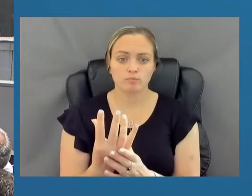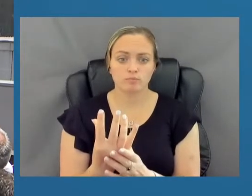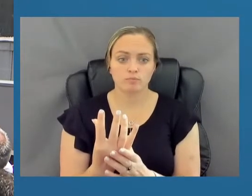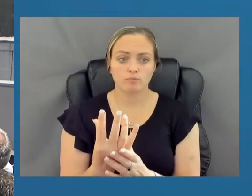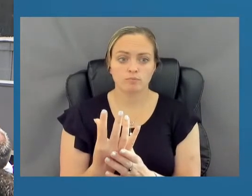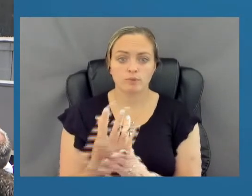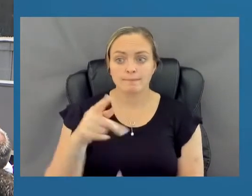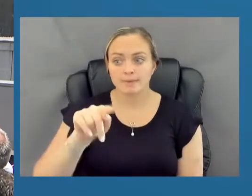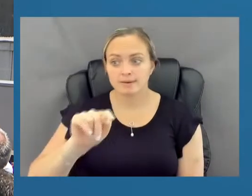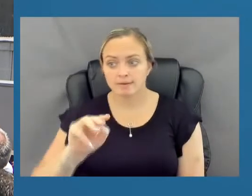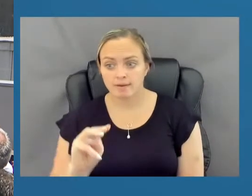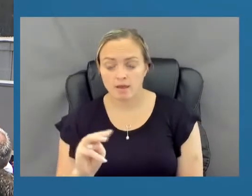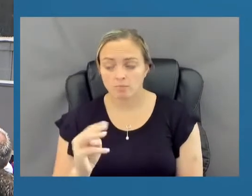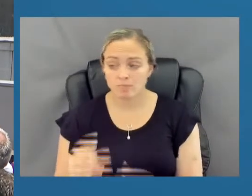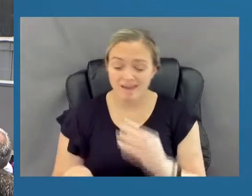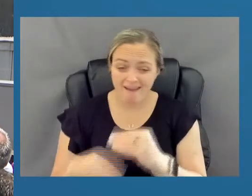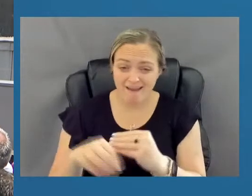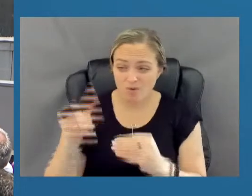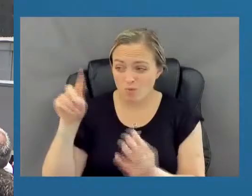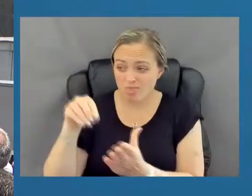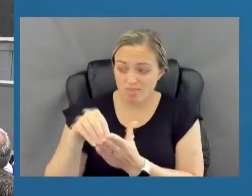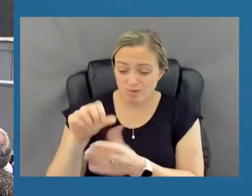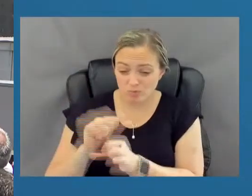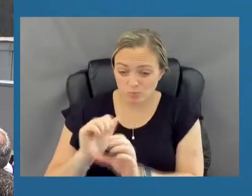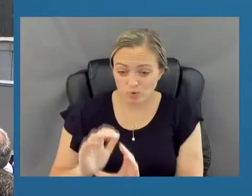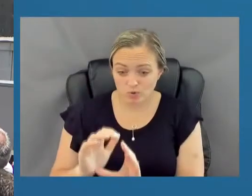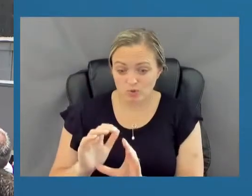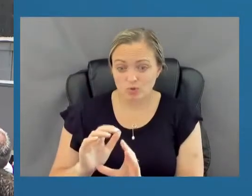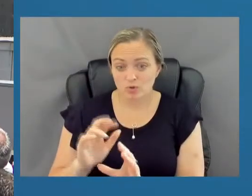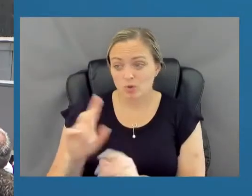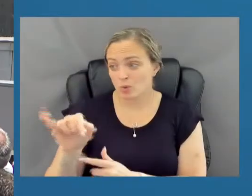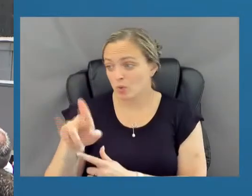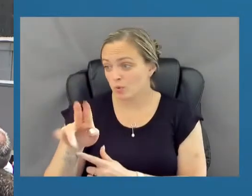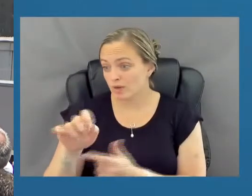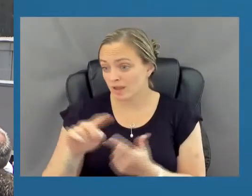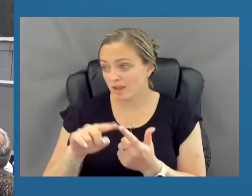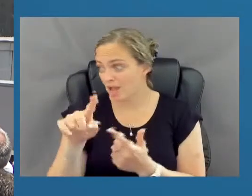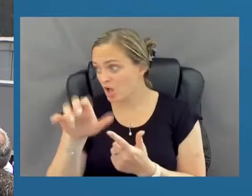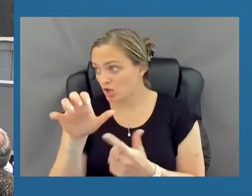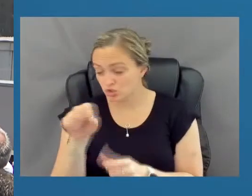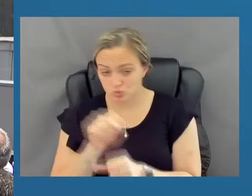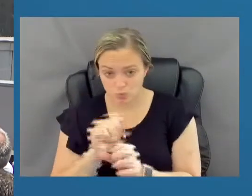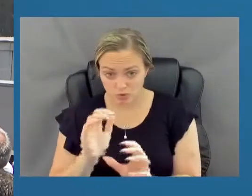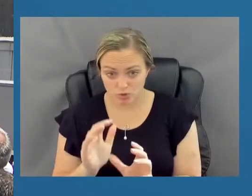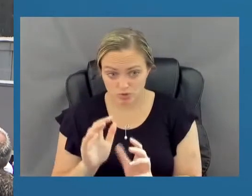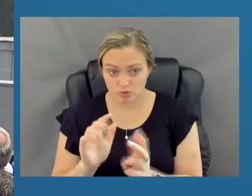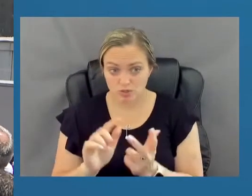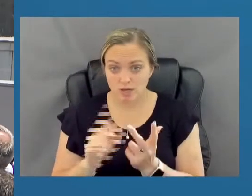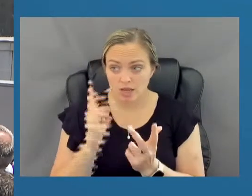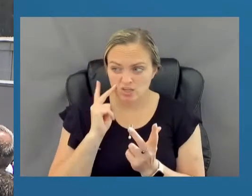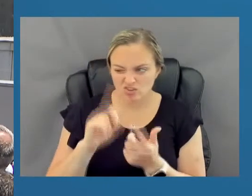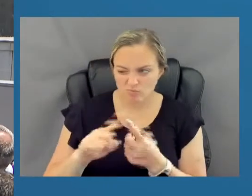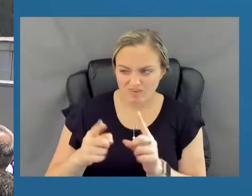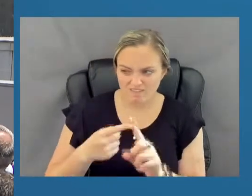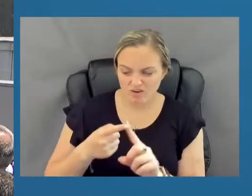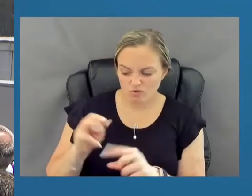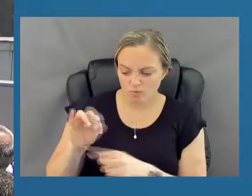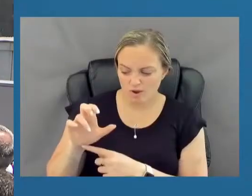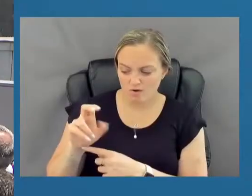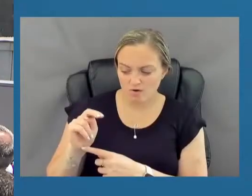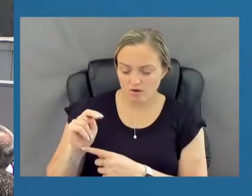TTM adding 1,000 workers. Lotte adding hundreds of workers. And I saw my good friend here from Micron.